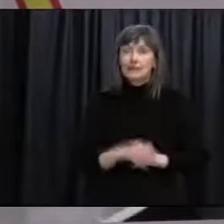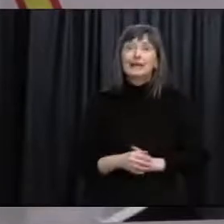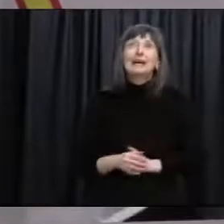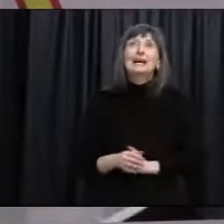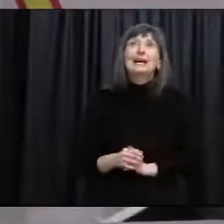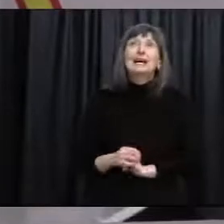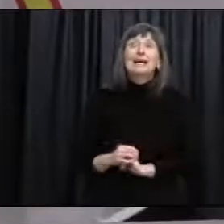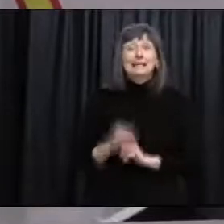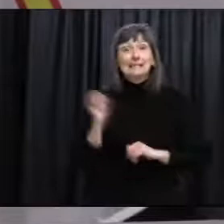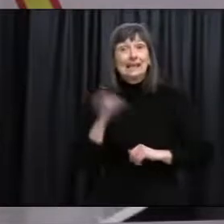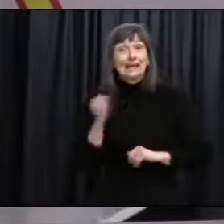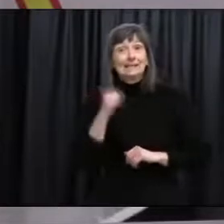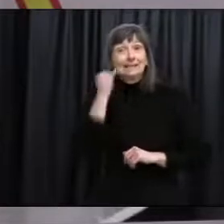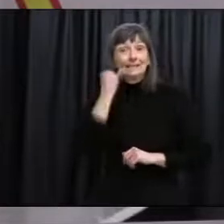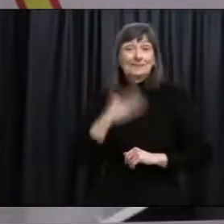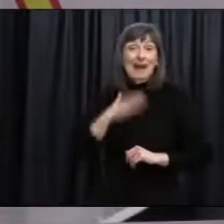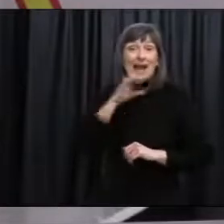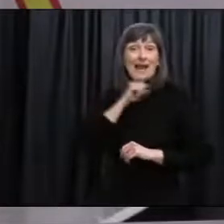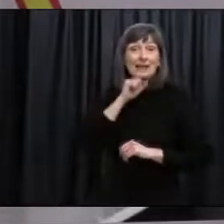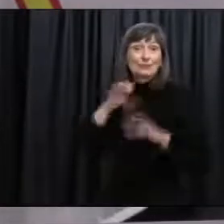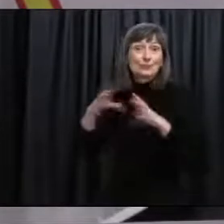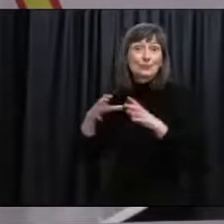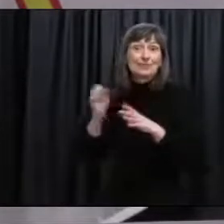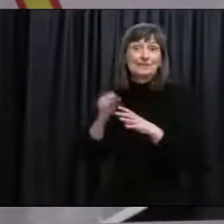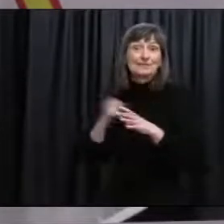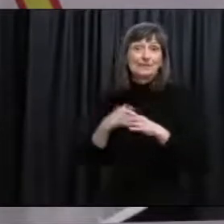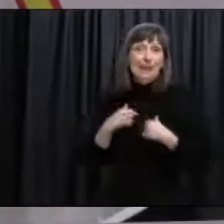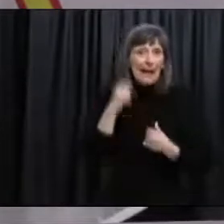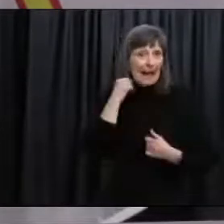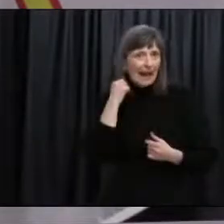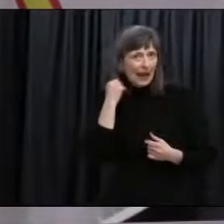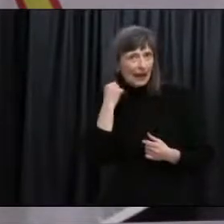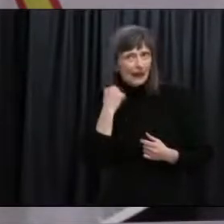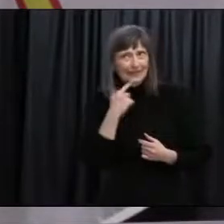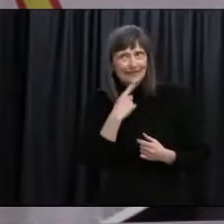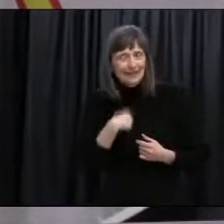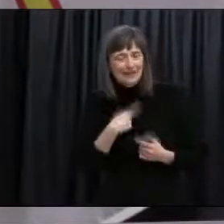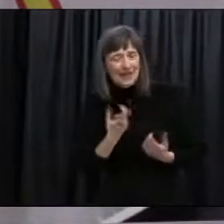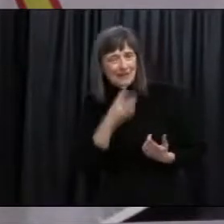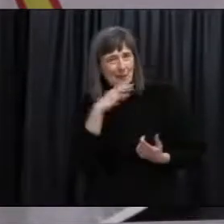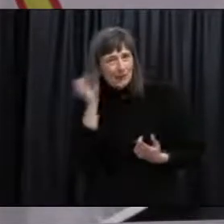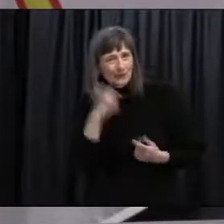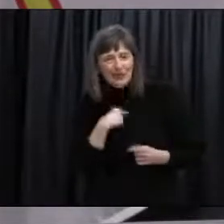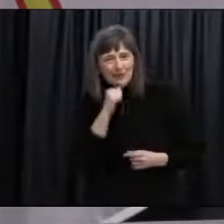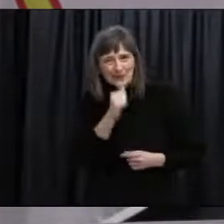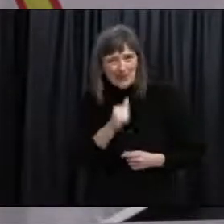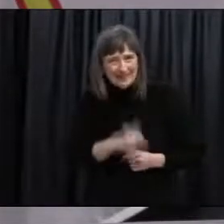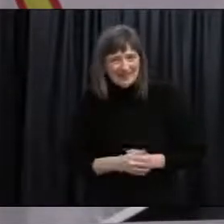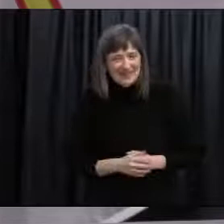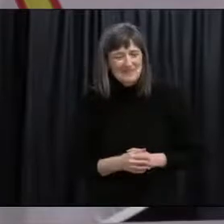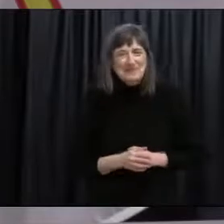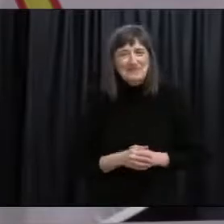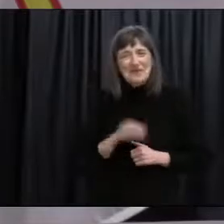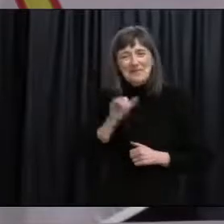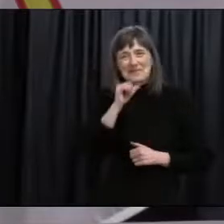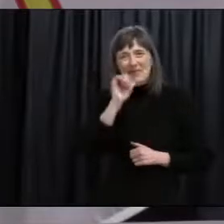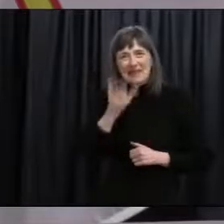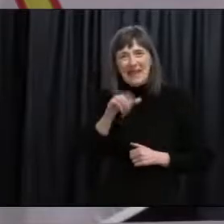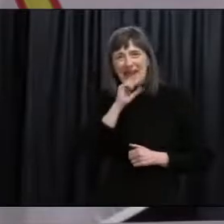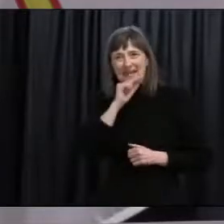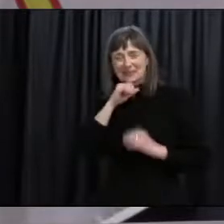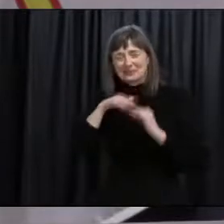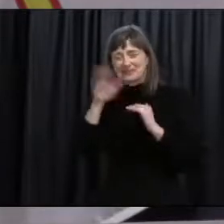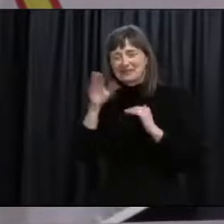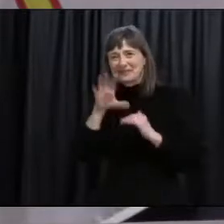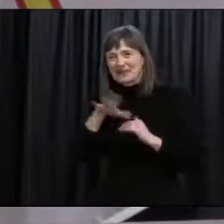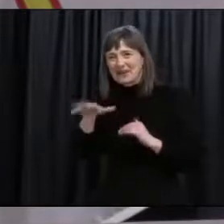Well, I mean, yes, if I was in the right age group, contrary to what my hair would have you believe. I'm not quite